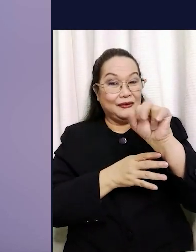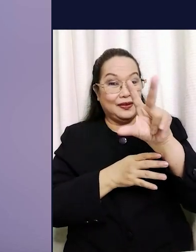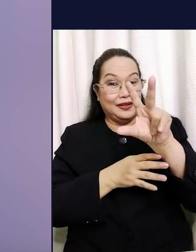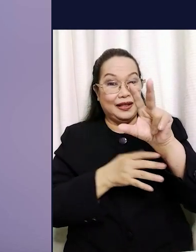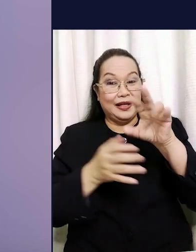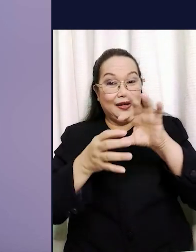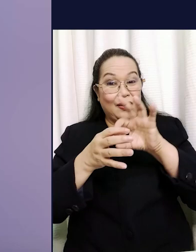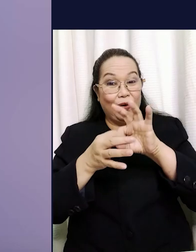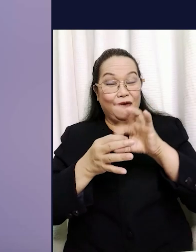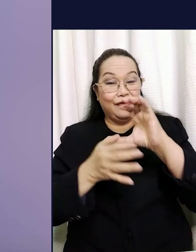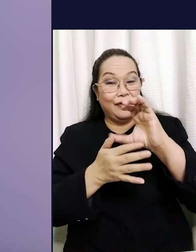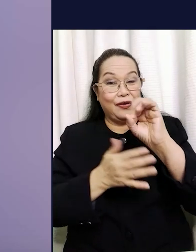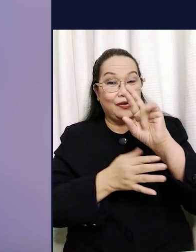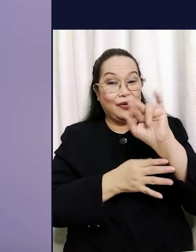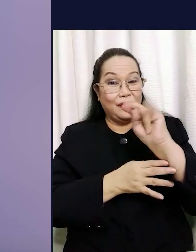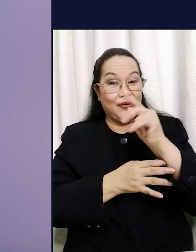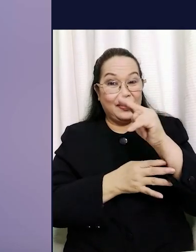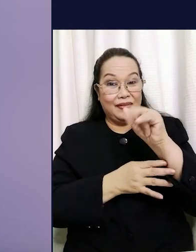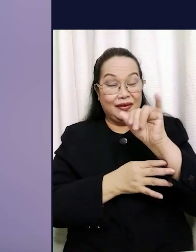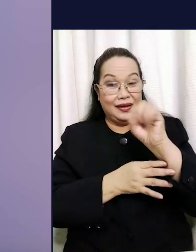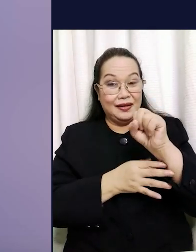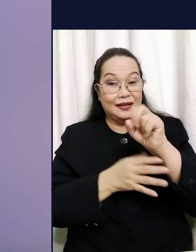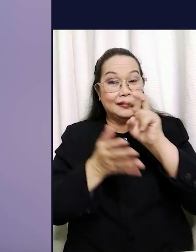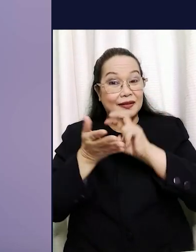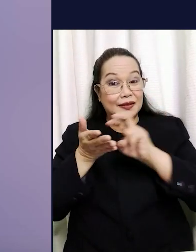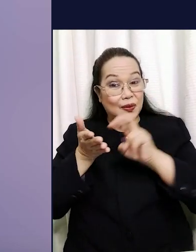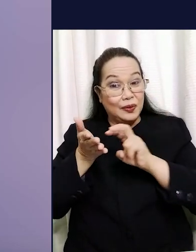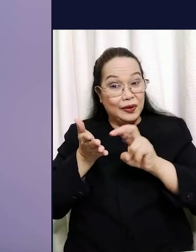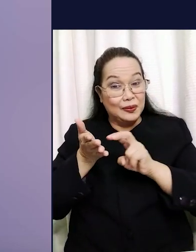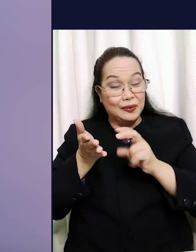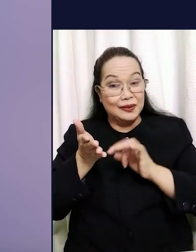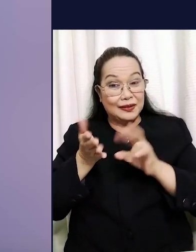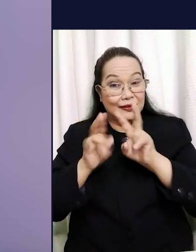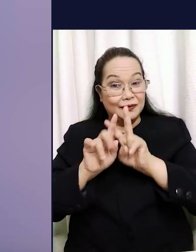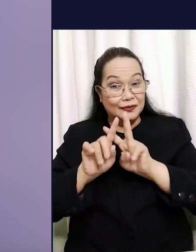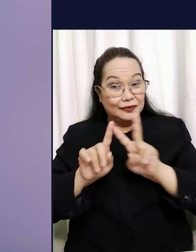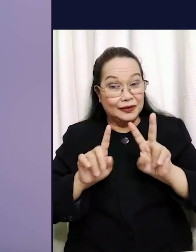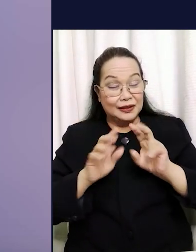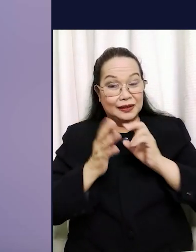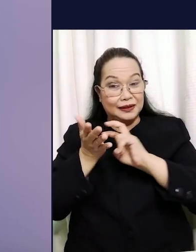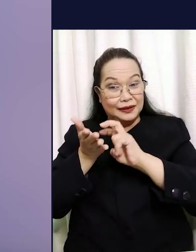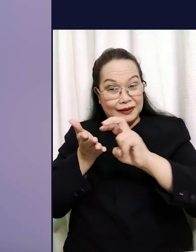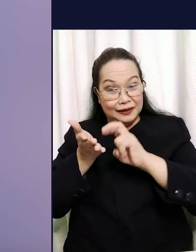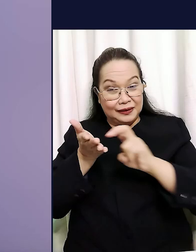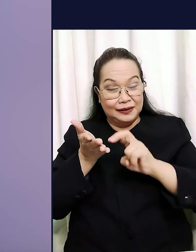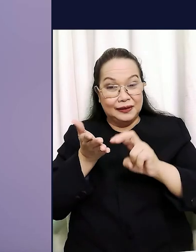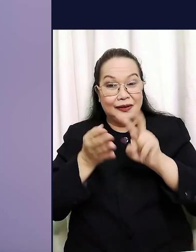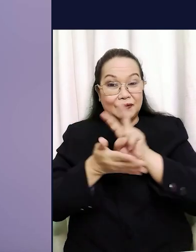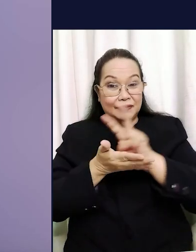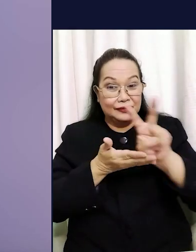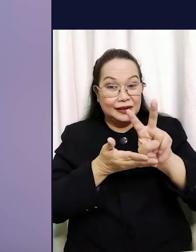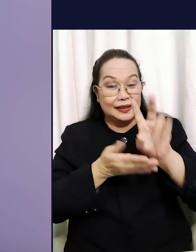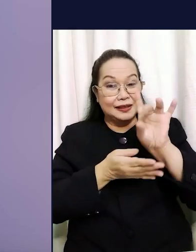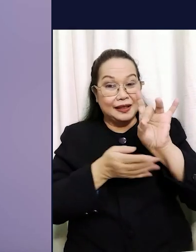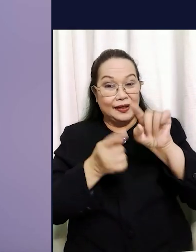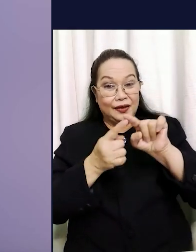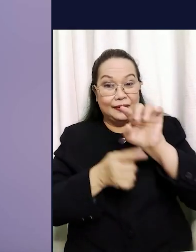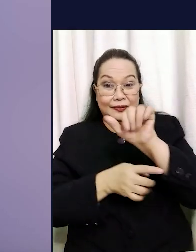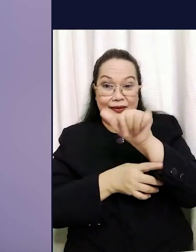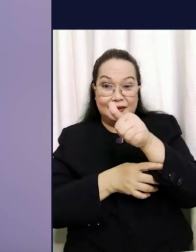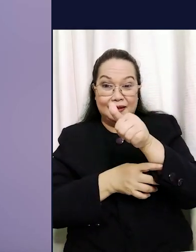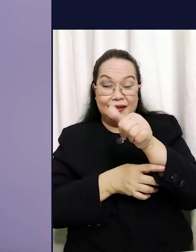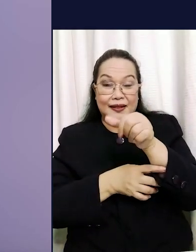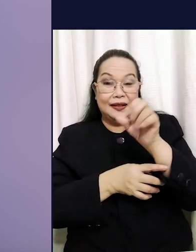verse. We'll be starting from verse 8 to 10, and then 11 and 12, and then the last verse would be verse 13,